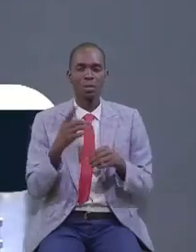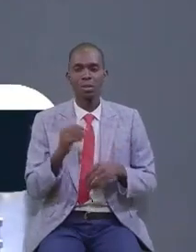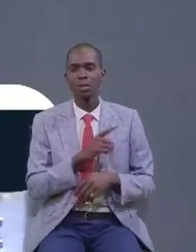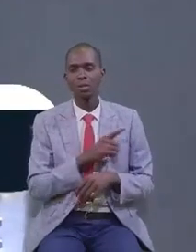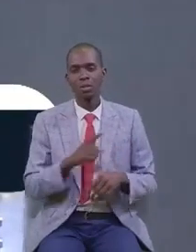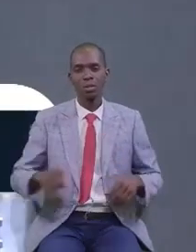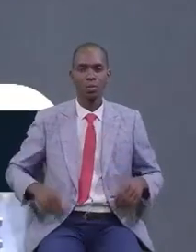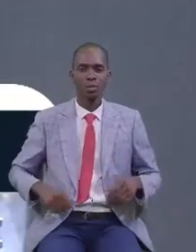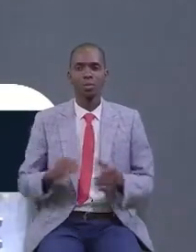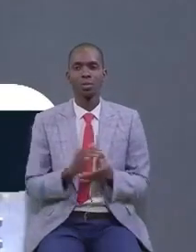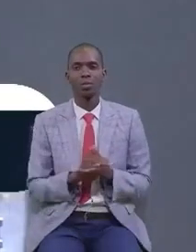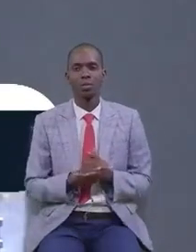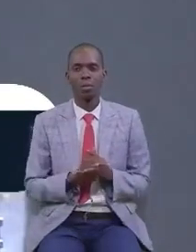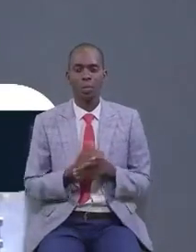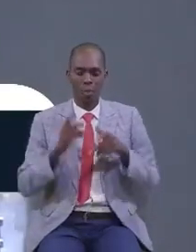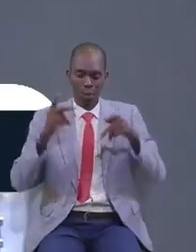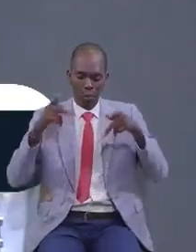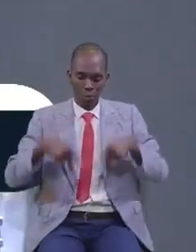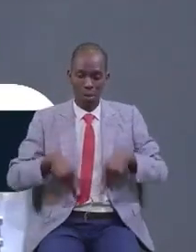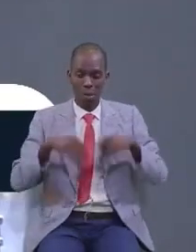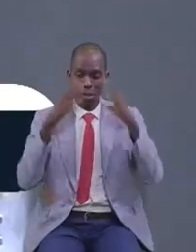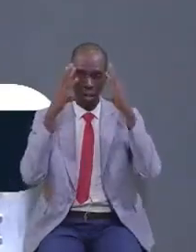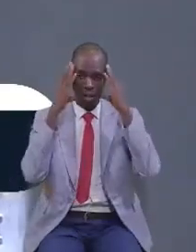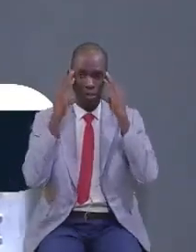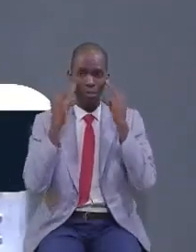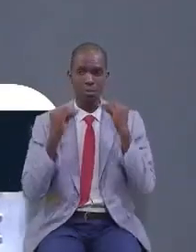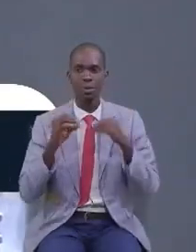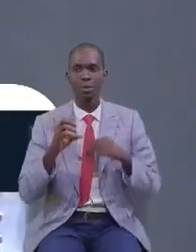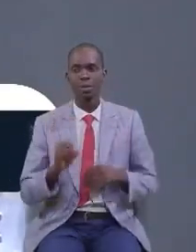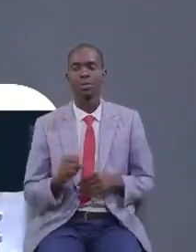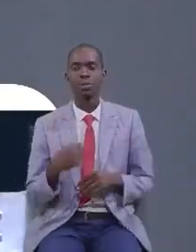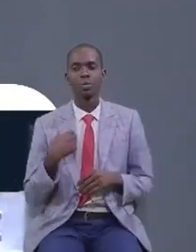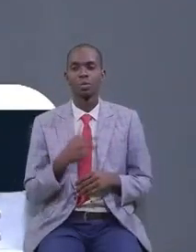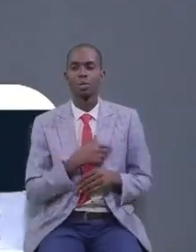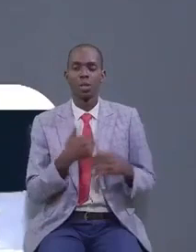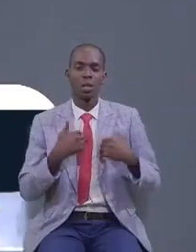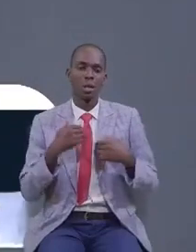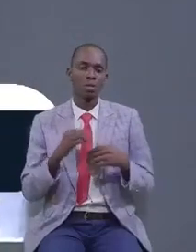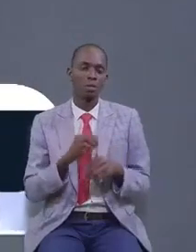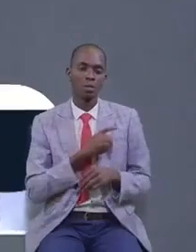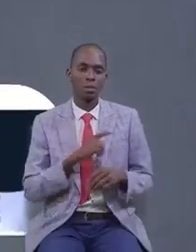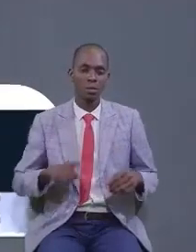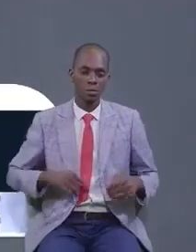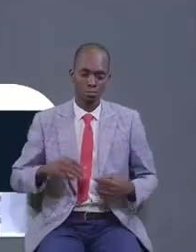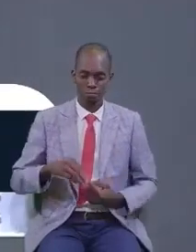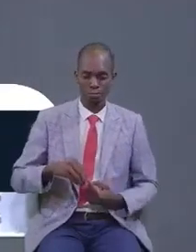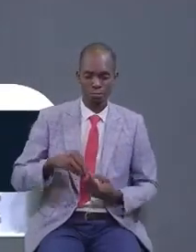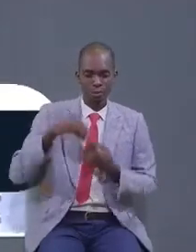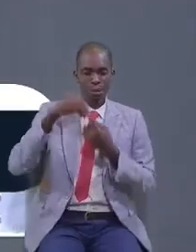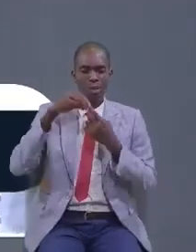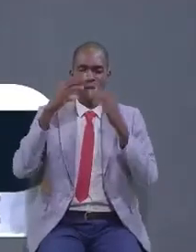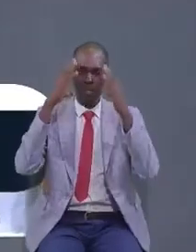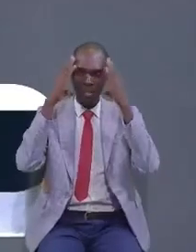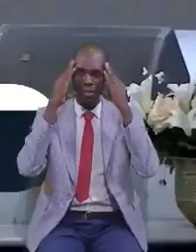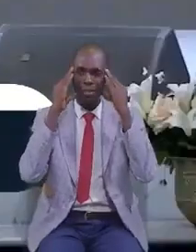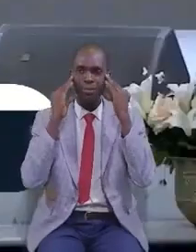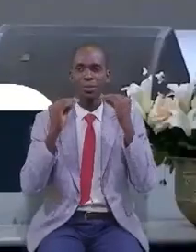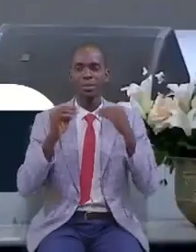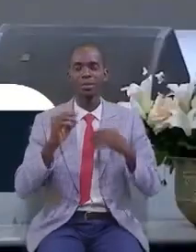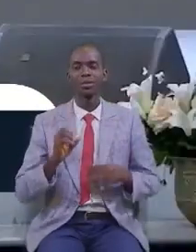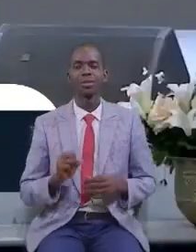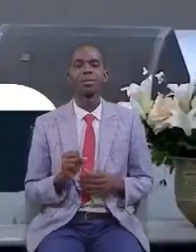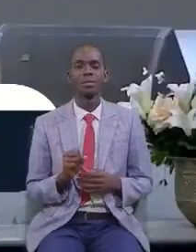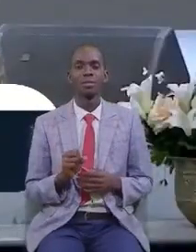kaligunna anubhavalu personal experiences vyaktigatamaina anubhavalu peculiar experiences maridi